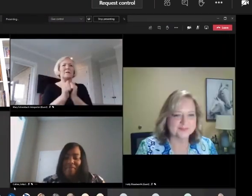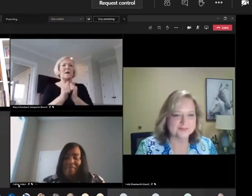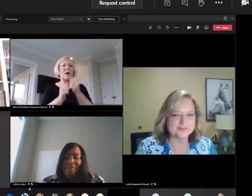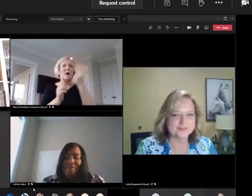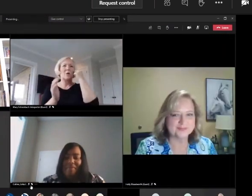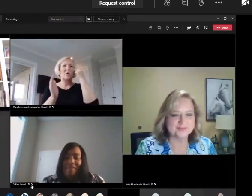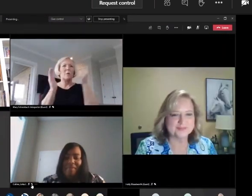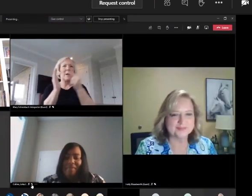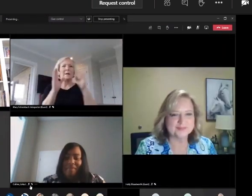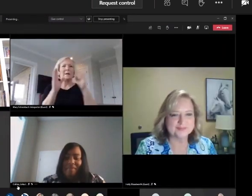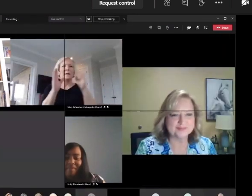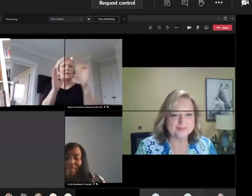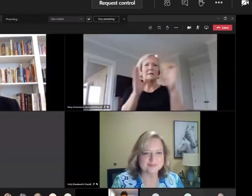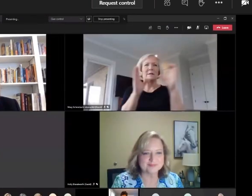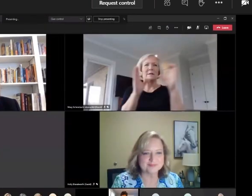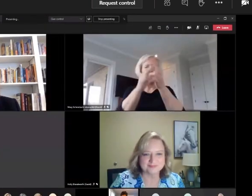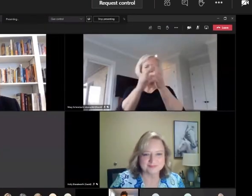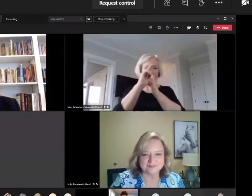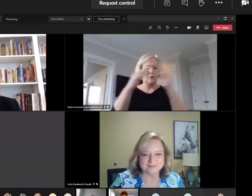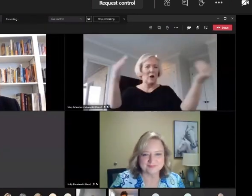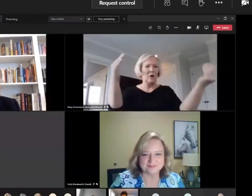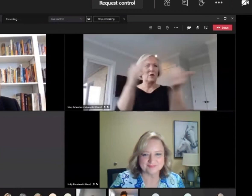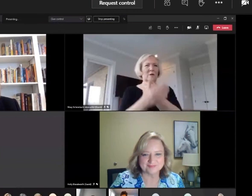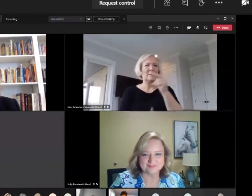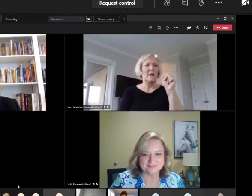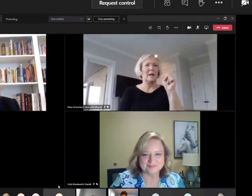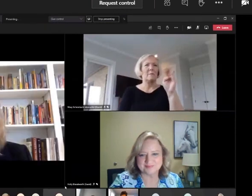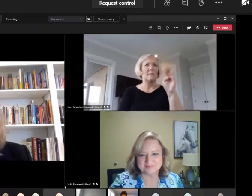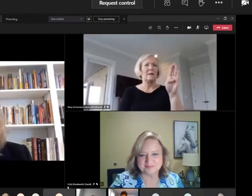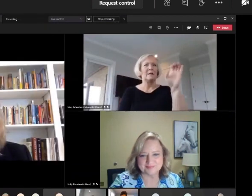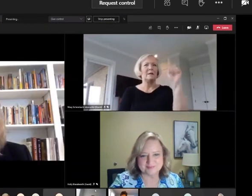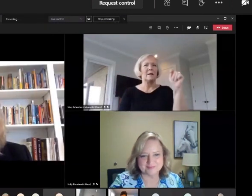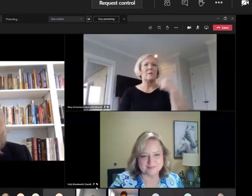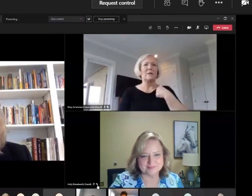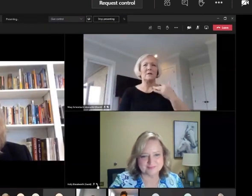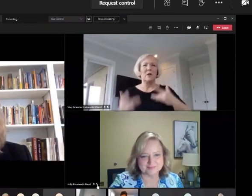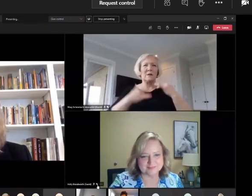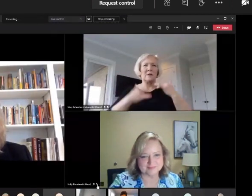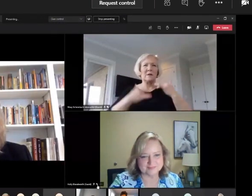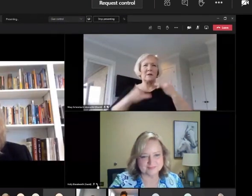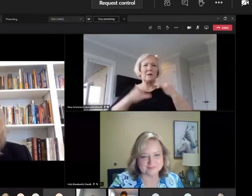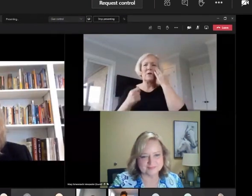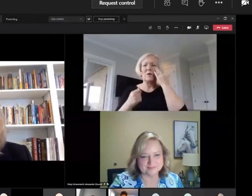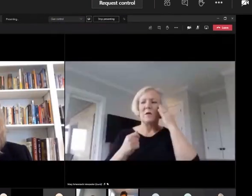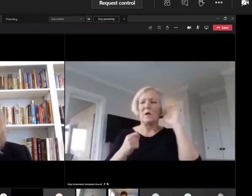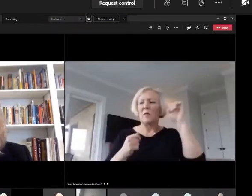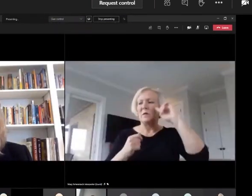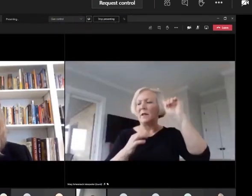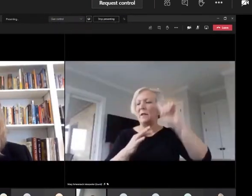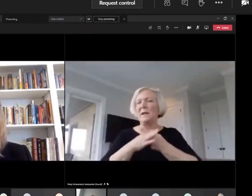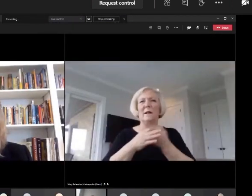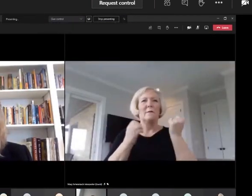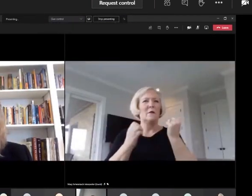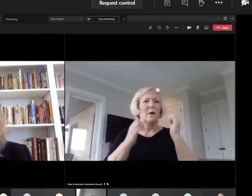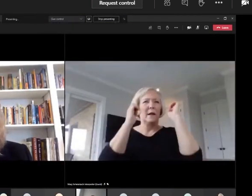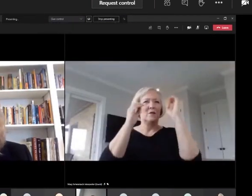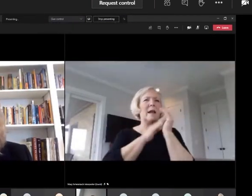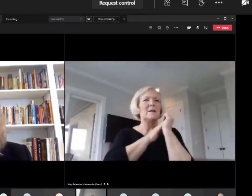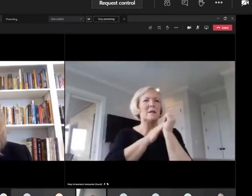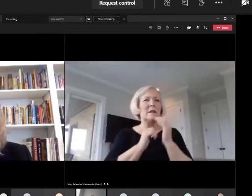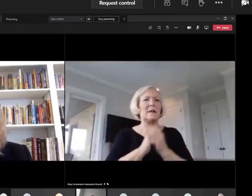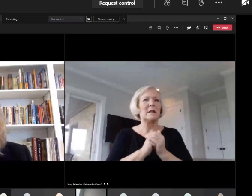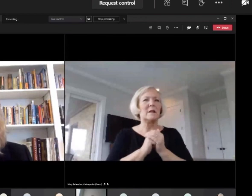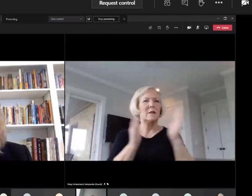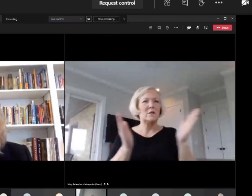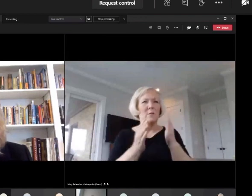to honor our newest NBCTs. We are so excited for you and we know that this is only the beginning of your education leadership to promote